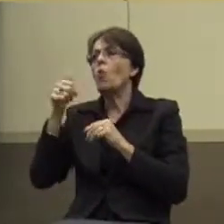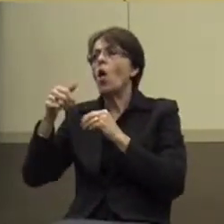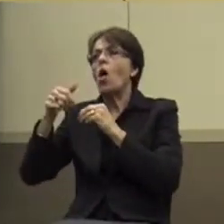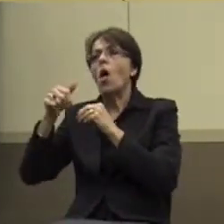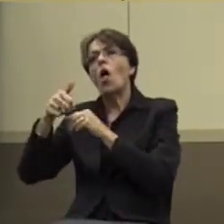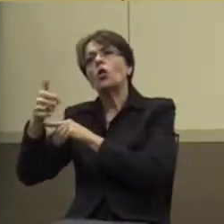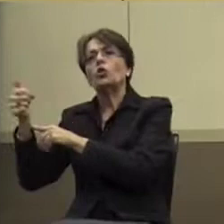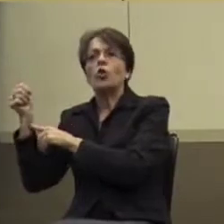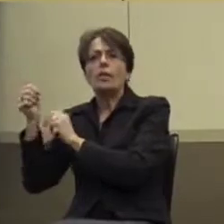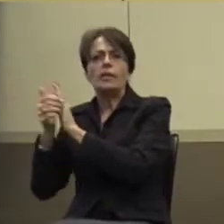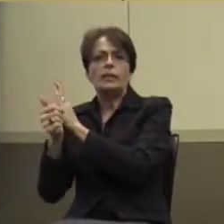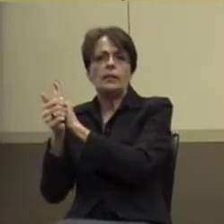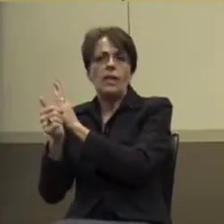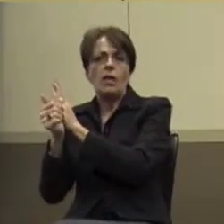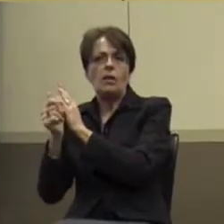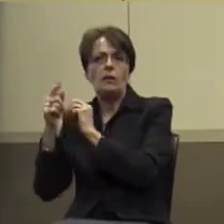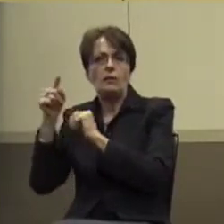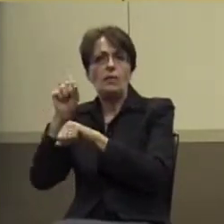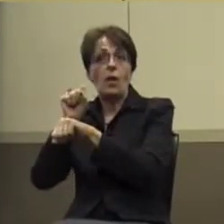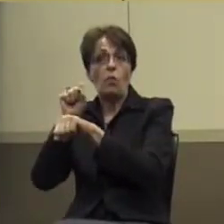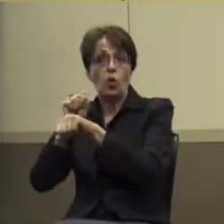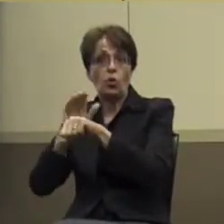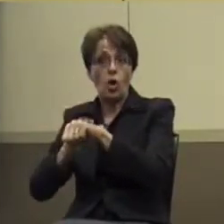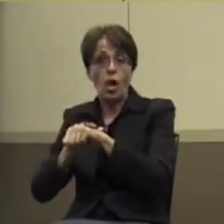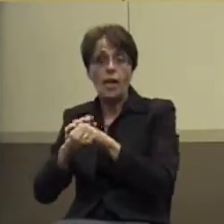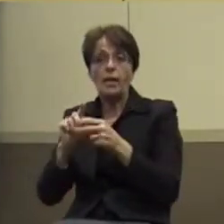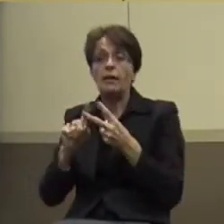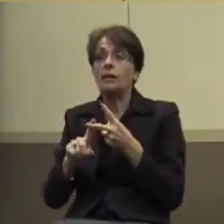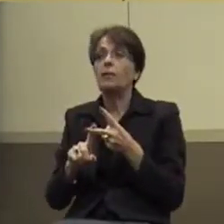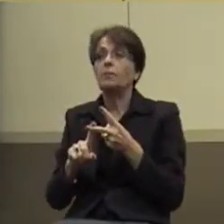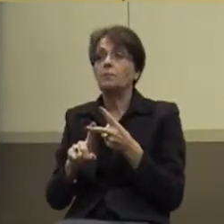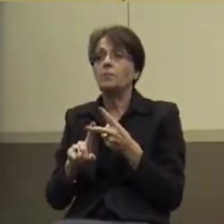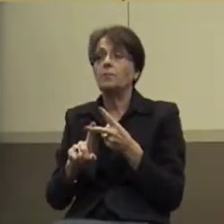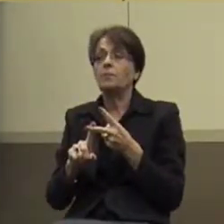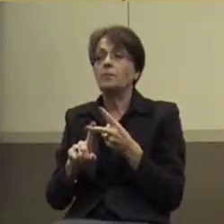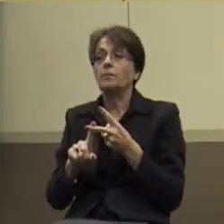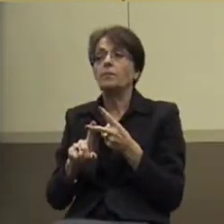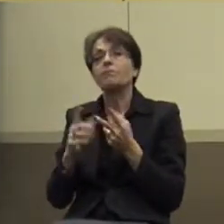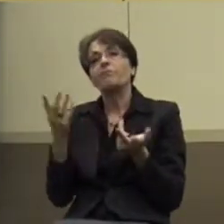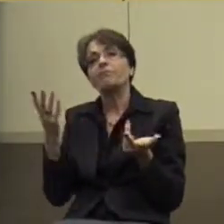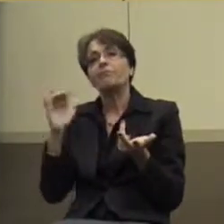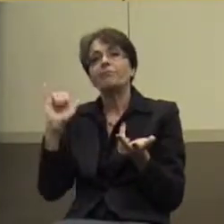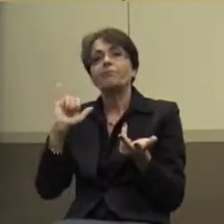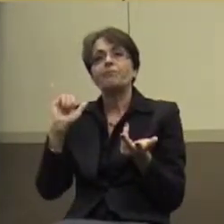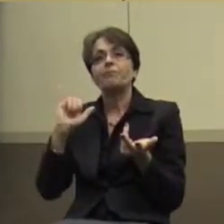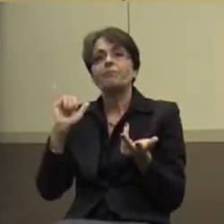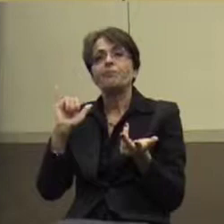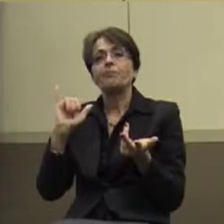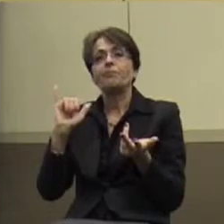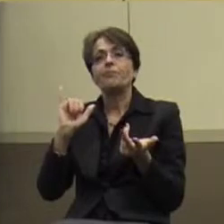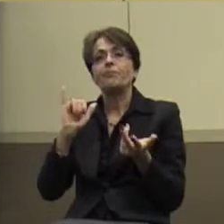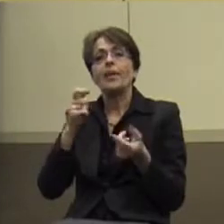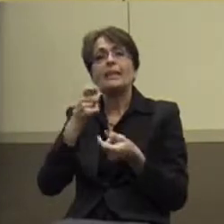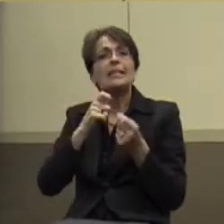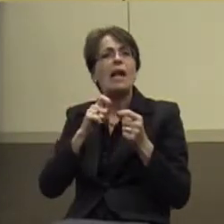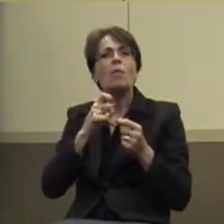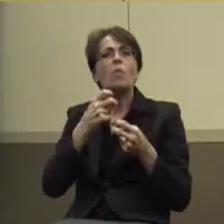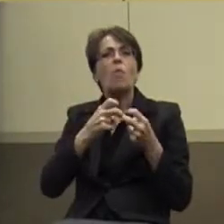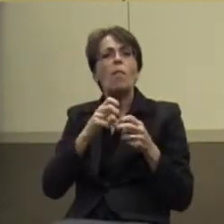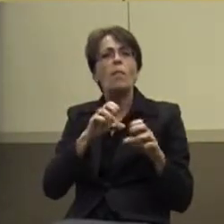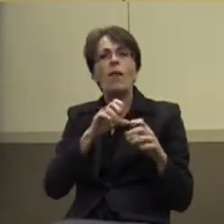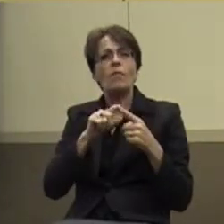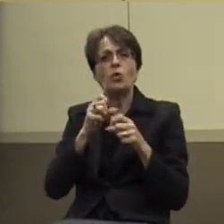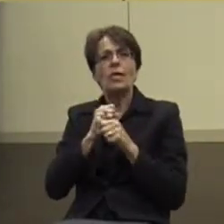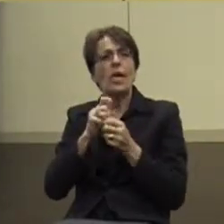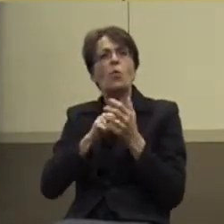that they worked on. Okay, like instead of problem behavior to get what she wants, what did they want